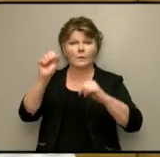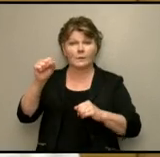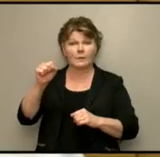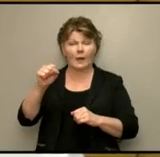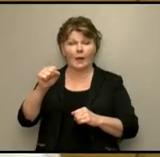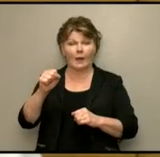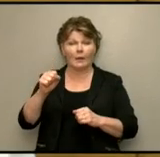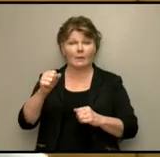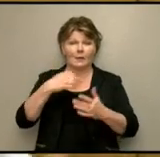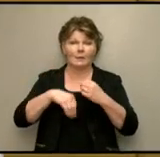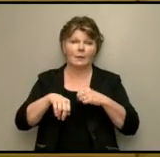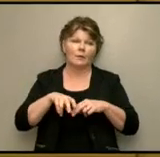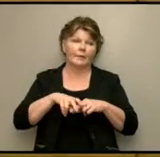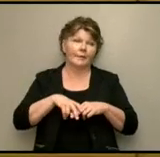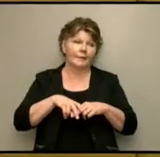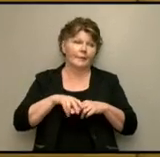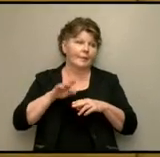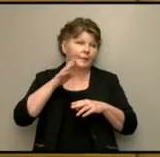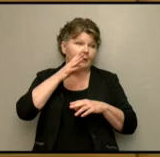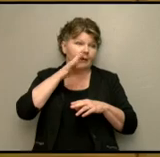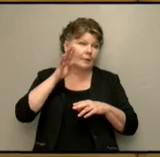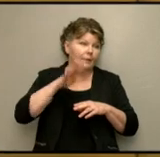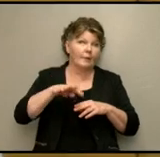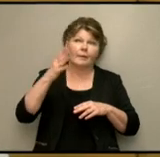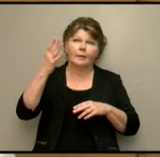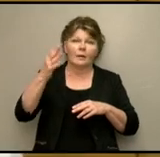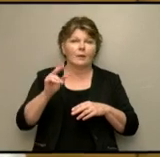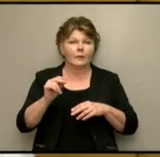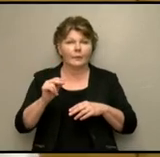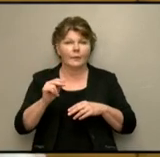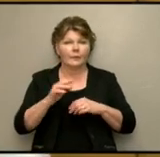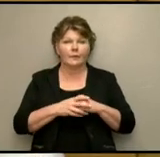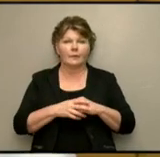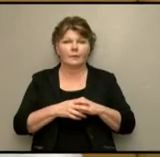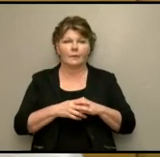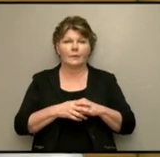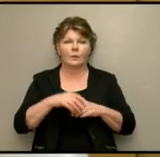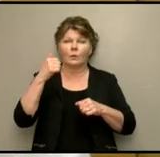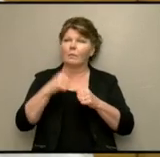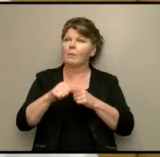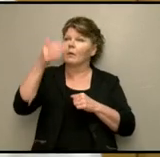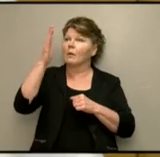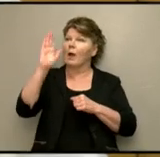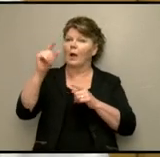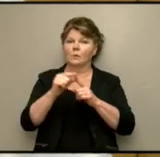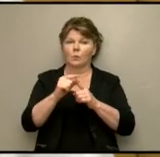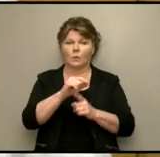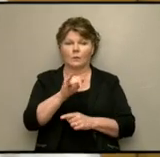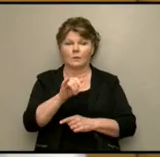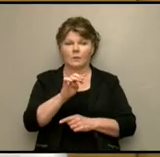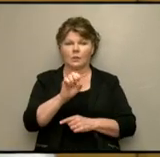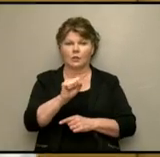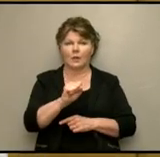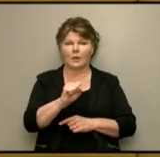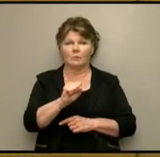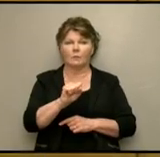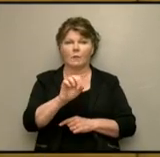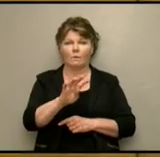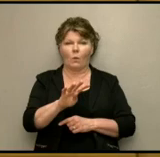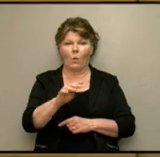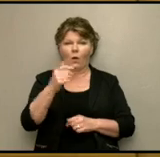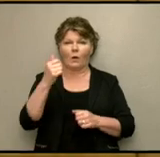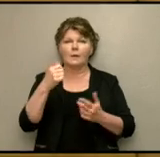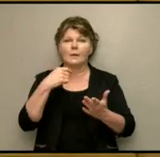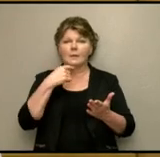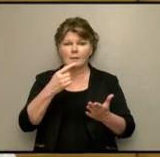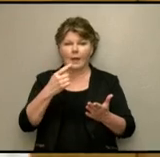sitting around not letting him use you. But let's remember God's words. Like in James 4, don't say, I'm going to do this or that.